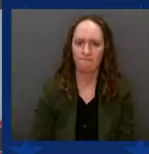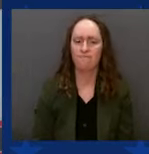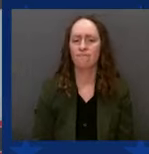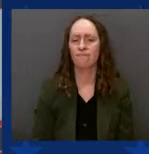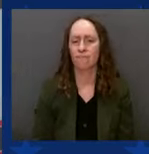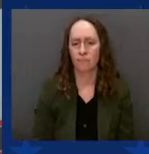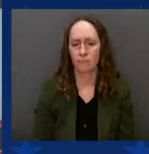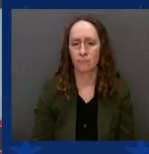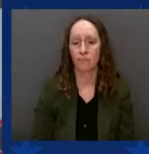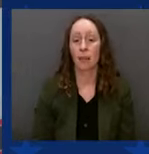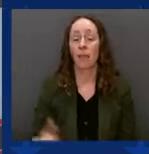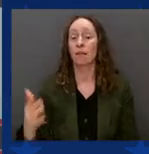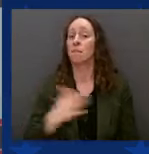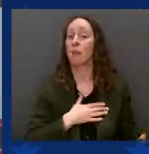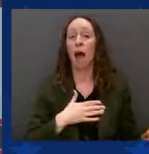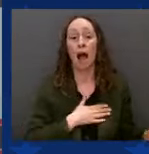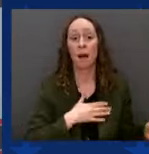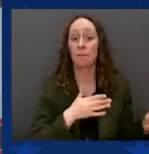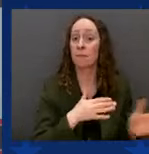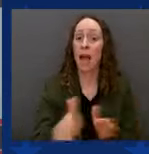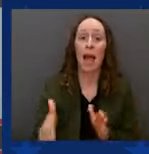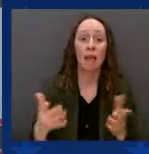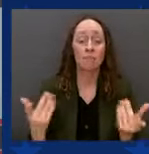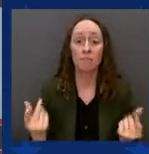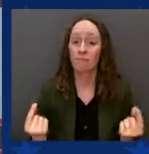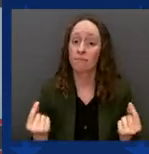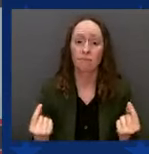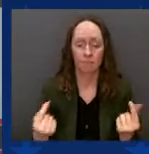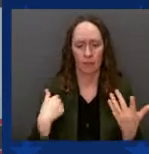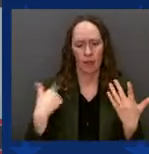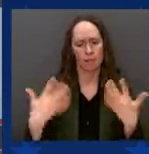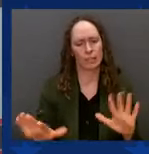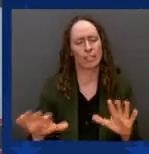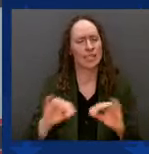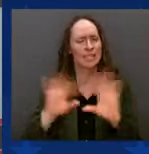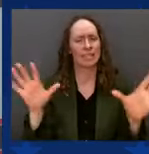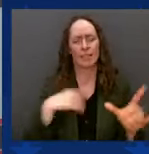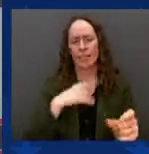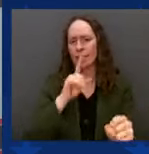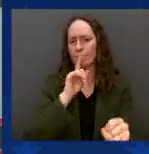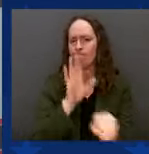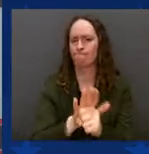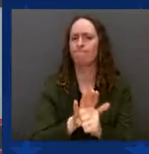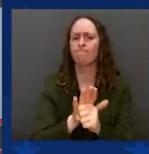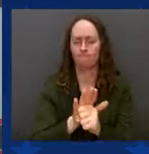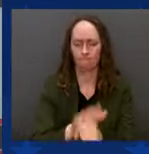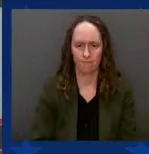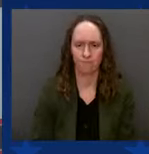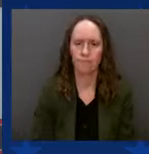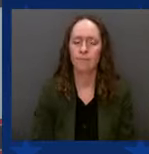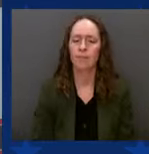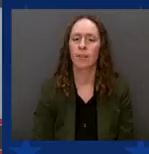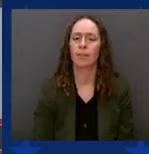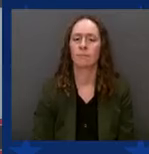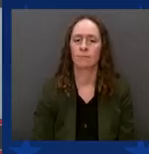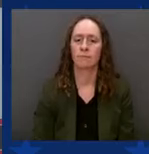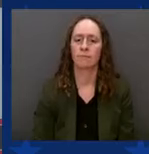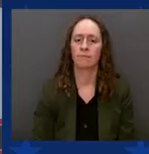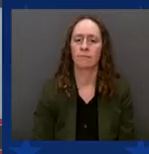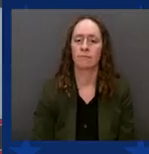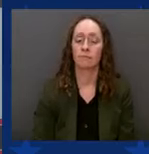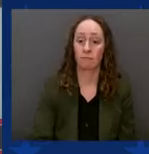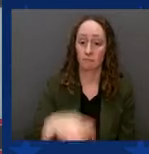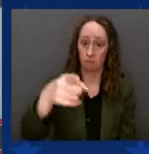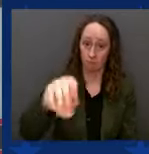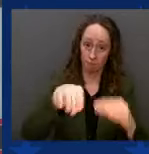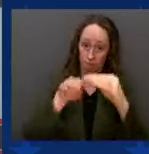when I ran, and I haven't broken it yet, and I never will, no one making less than $400,000